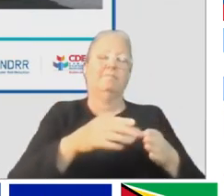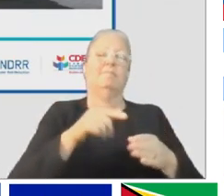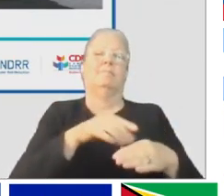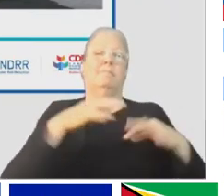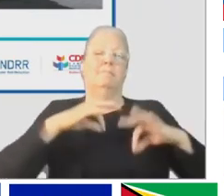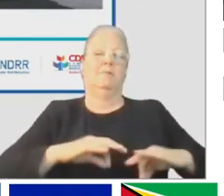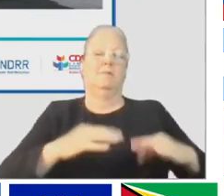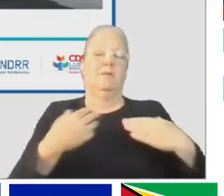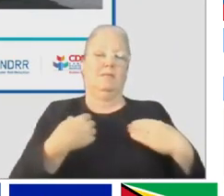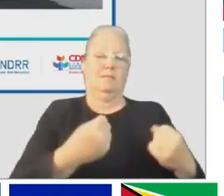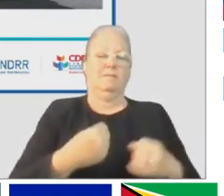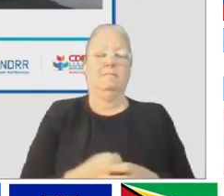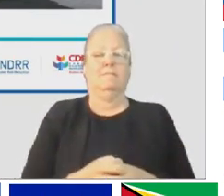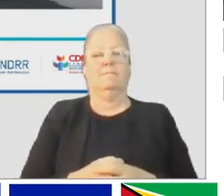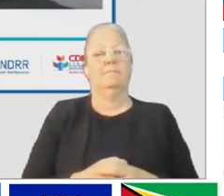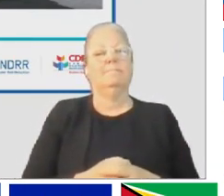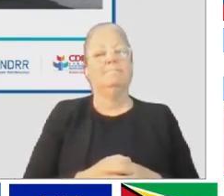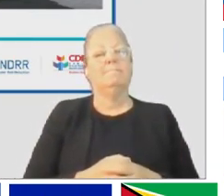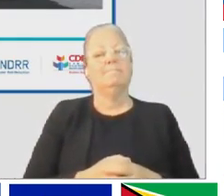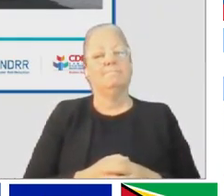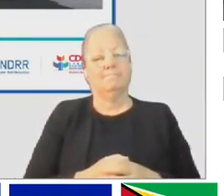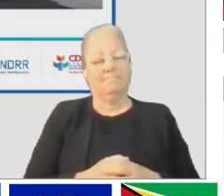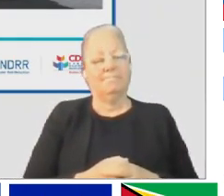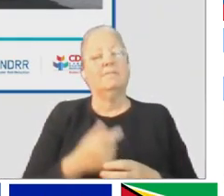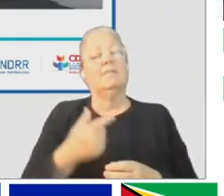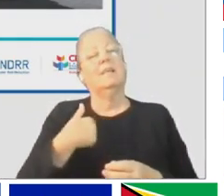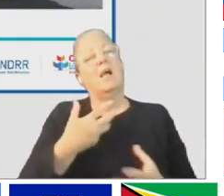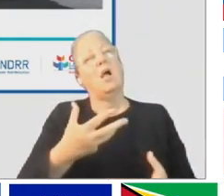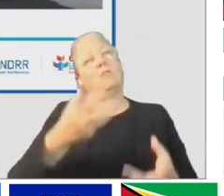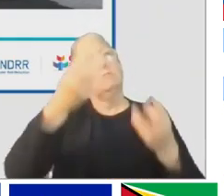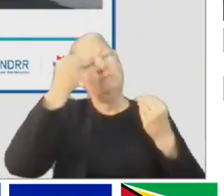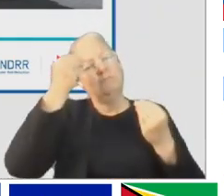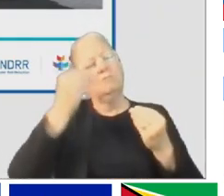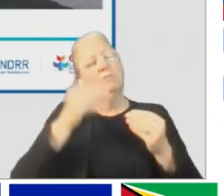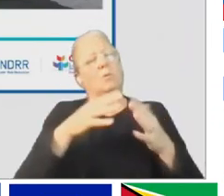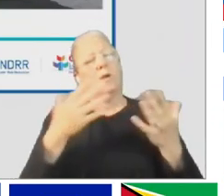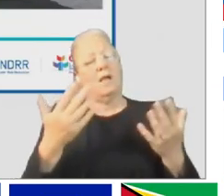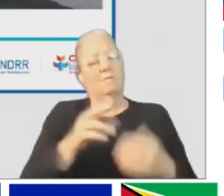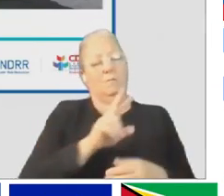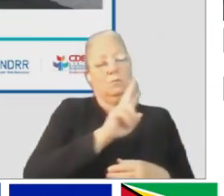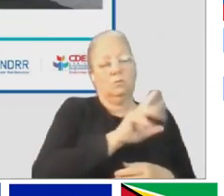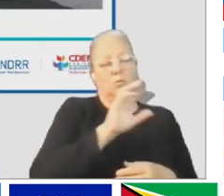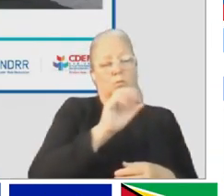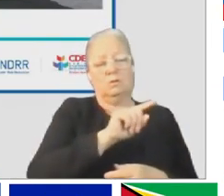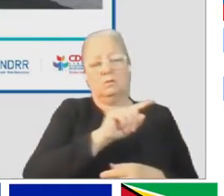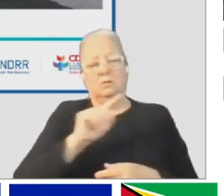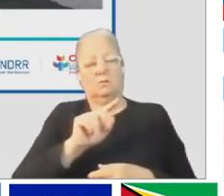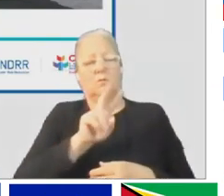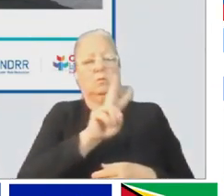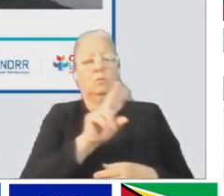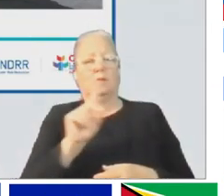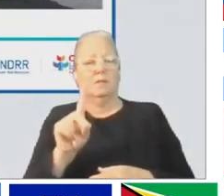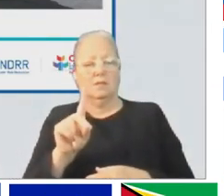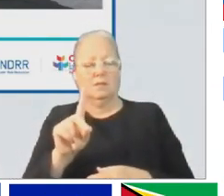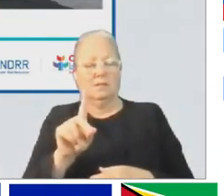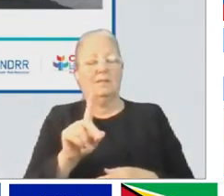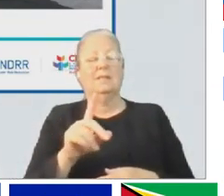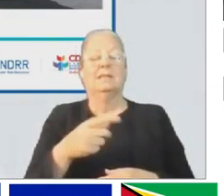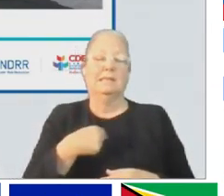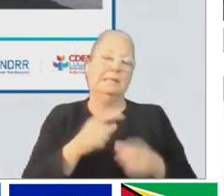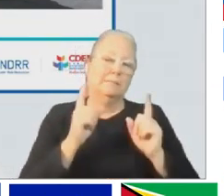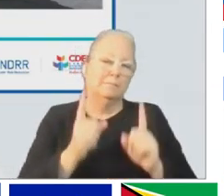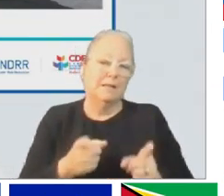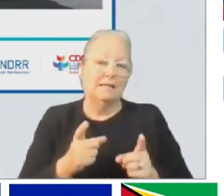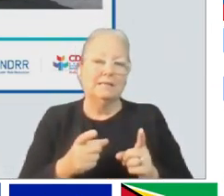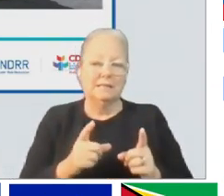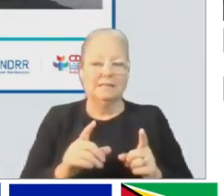What can we look at the lessons learned from these events 2020 into 2021? We need to pay a bit of more emphasis on the resource